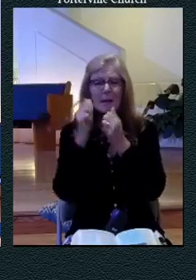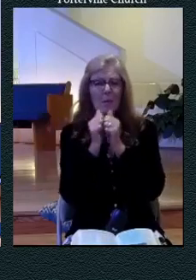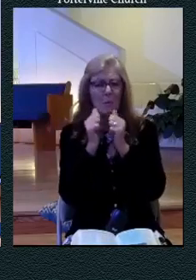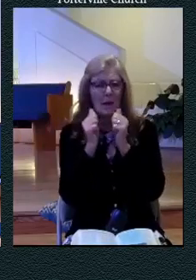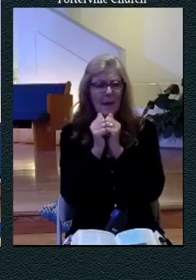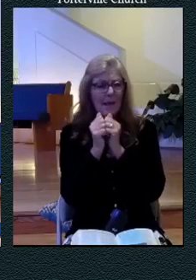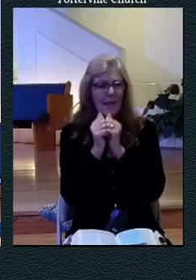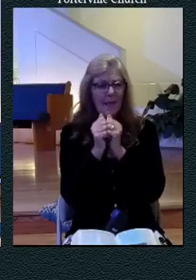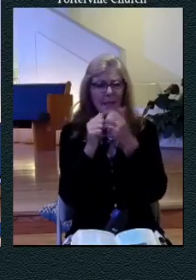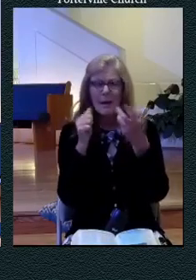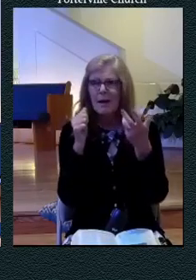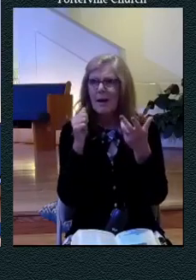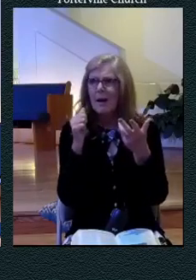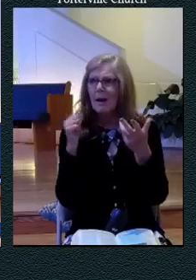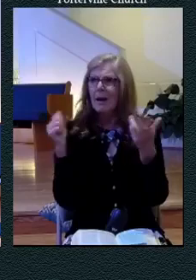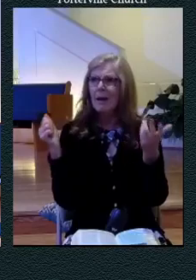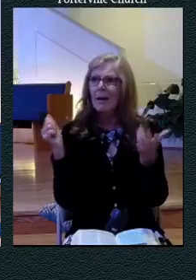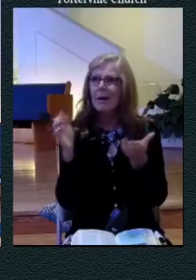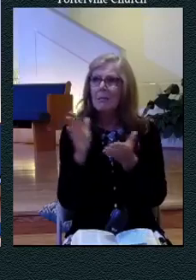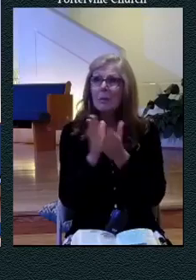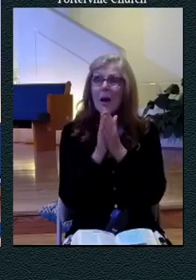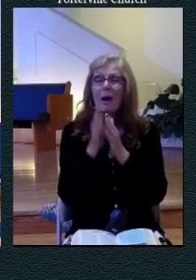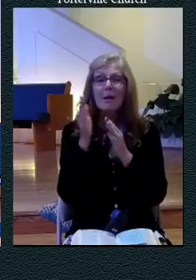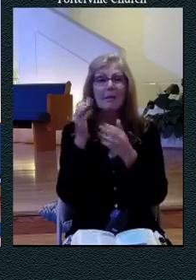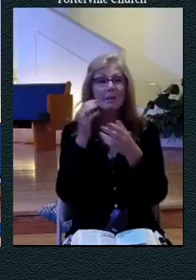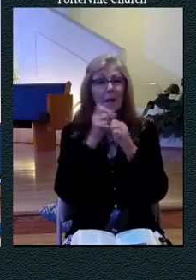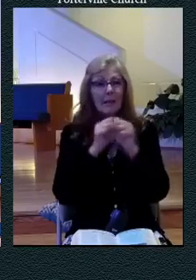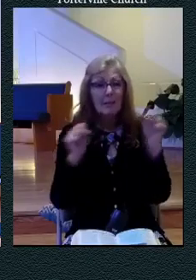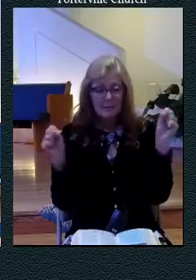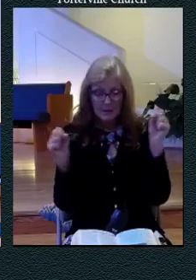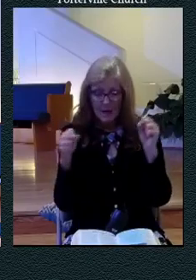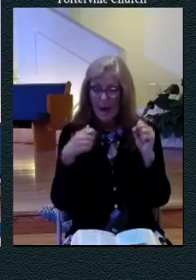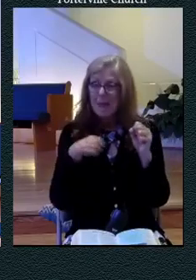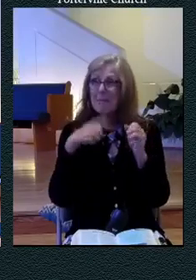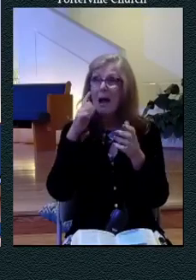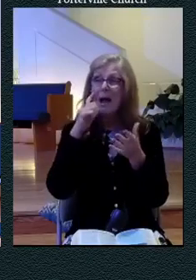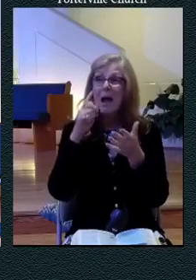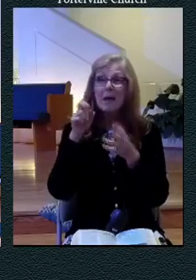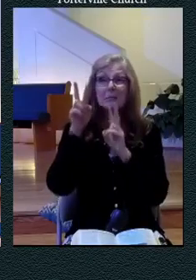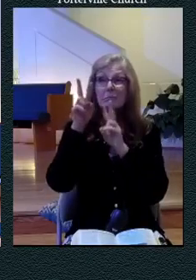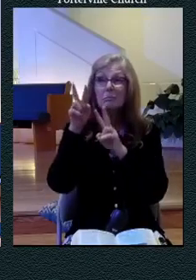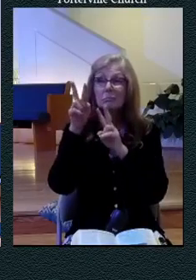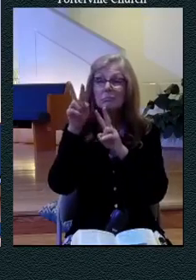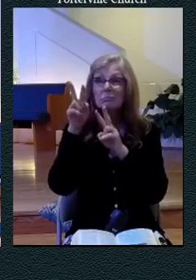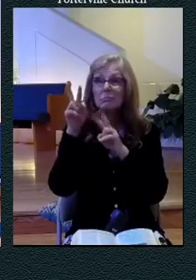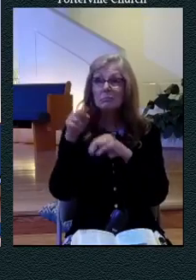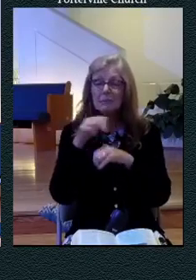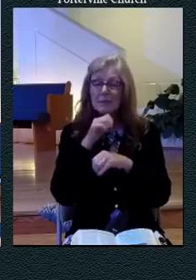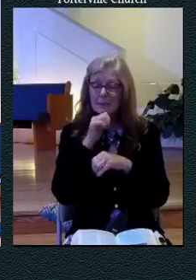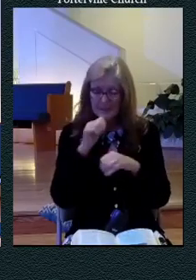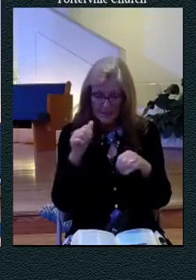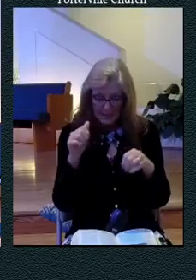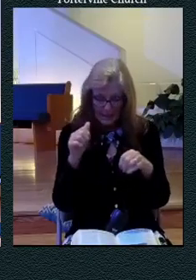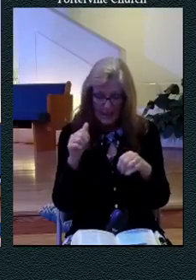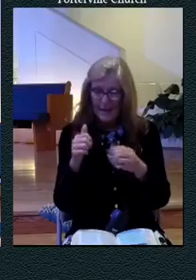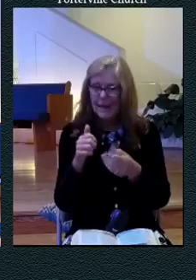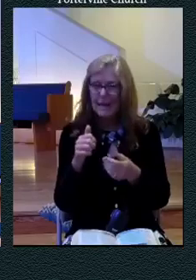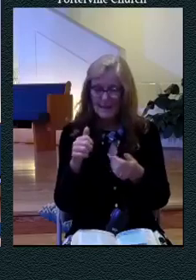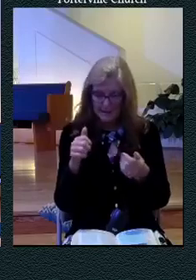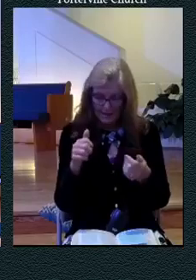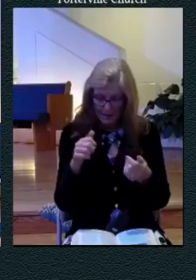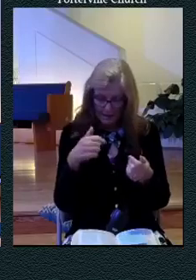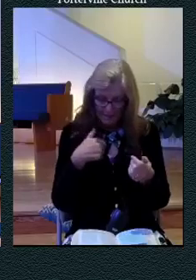which you should go. I will advise you with my eye upon you. Do not be like the horse or like the mule, which have